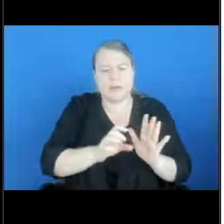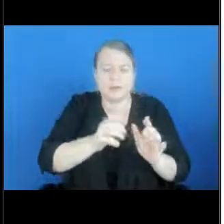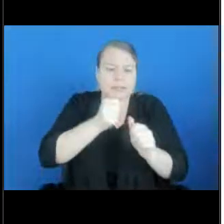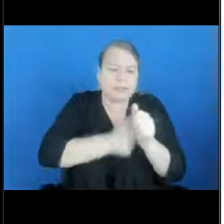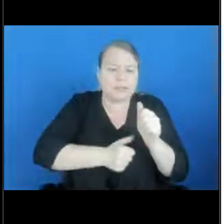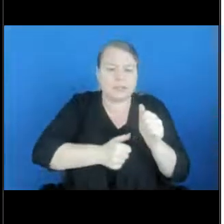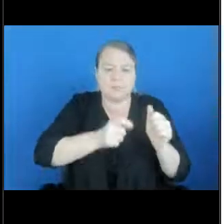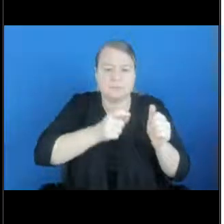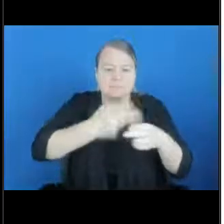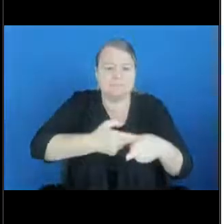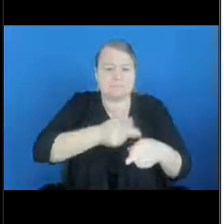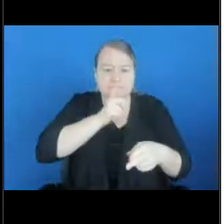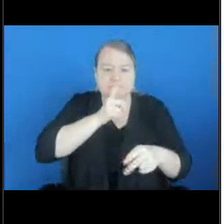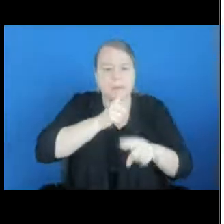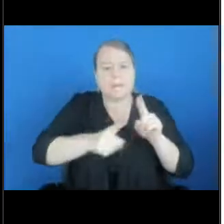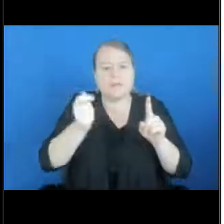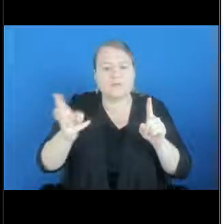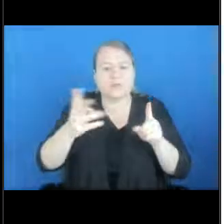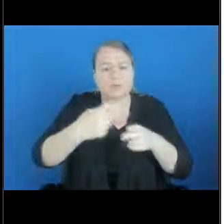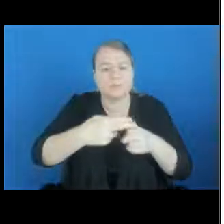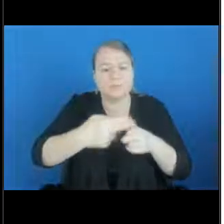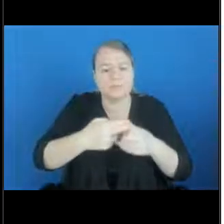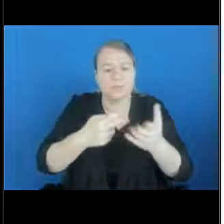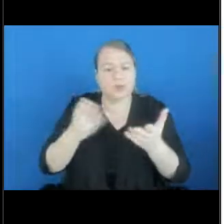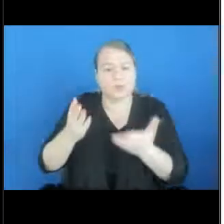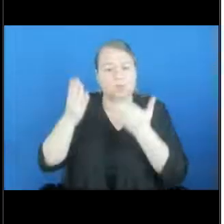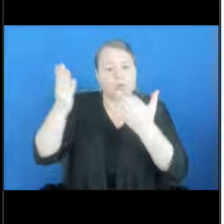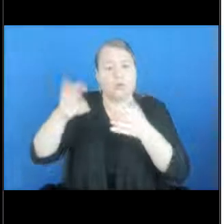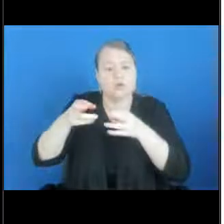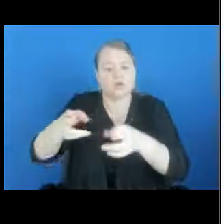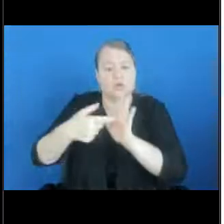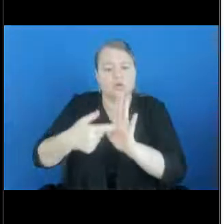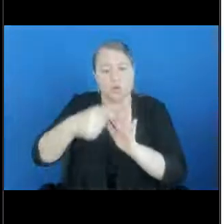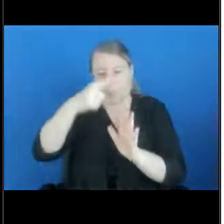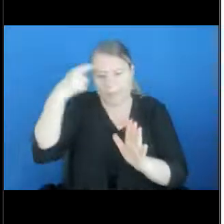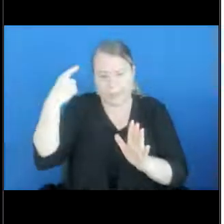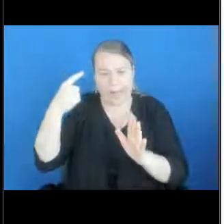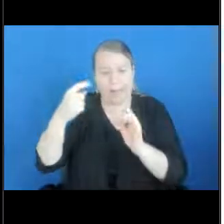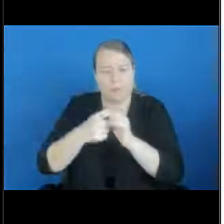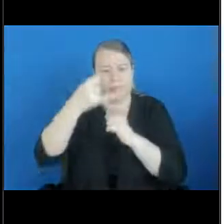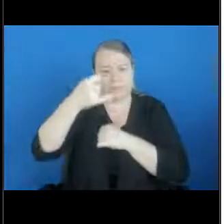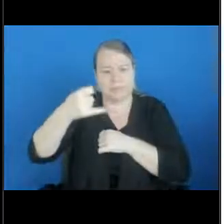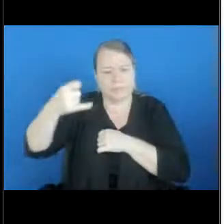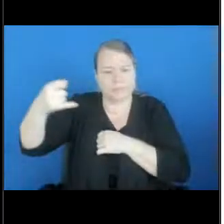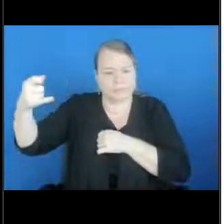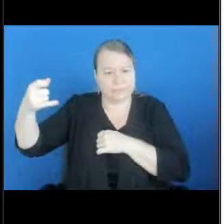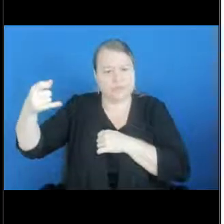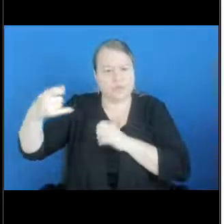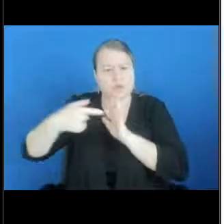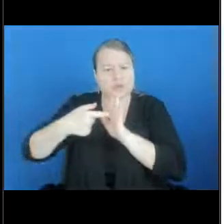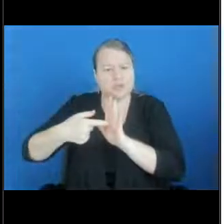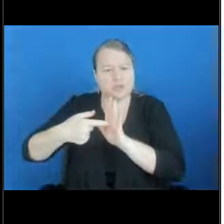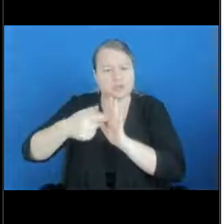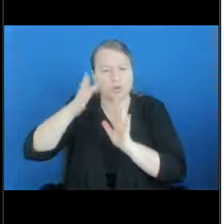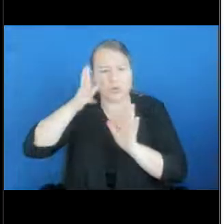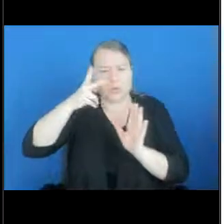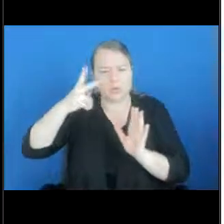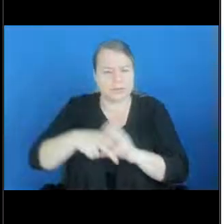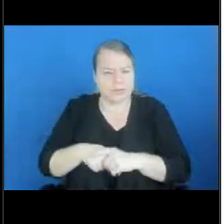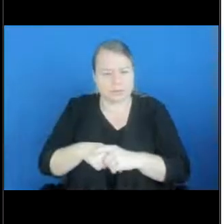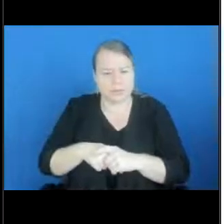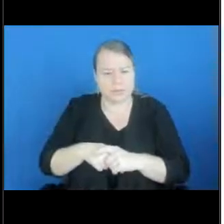few items. The proposed roadway is shown in black with the dashed line down the middle, which represents the pavement markings that you'll see on the plans.